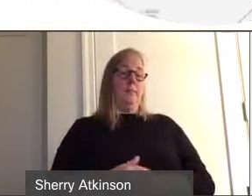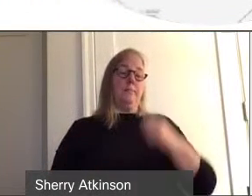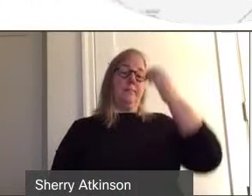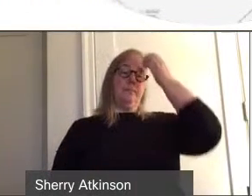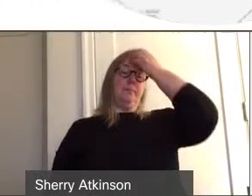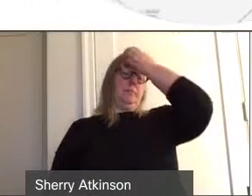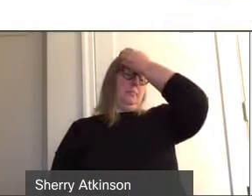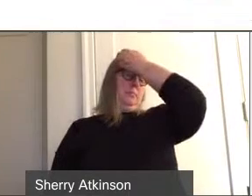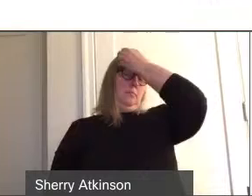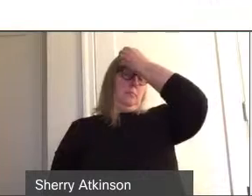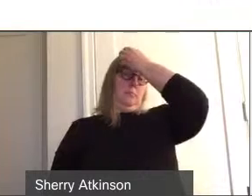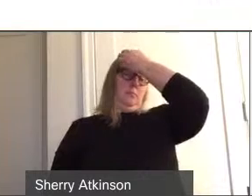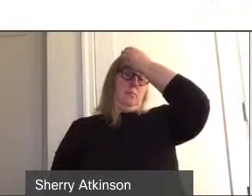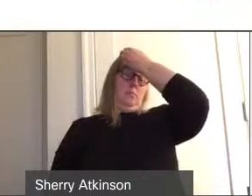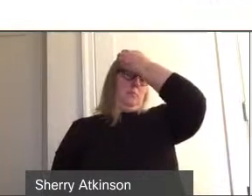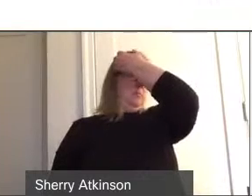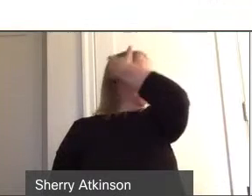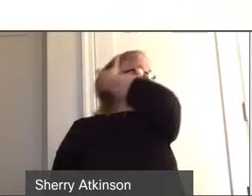So moving on,